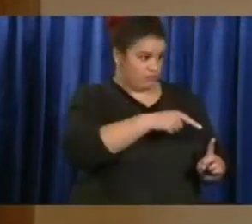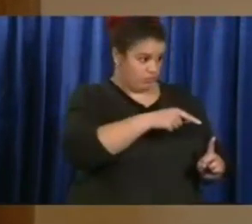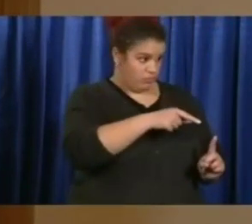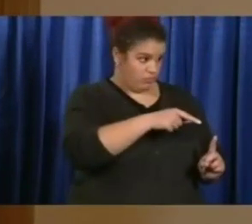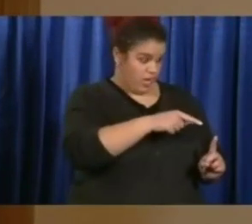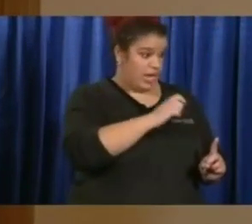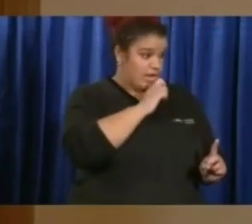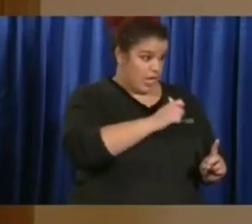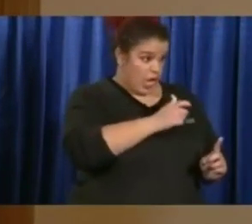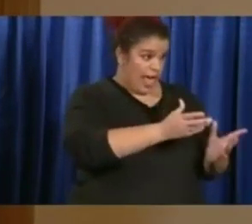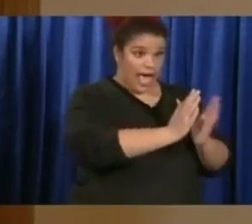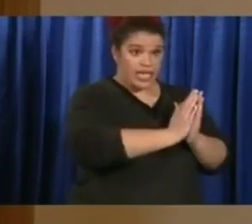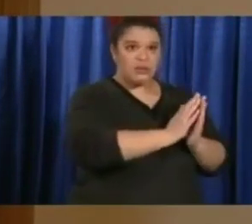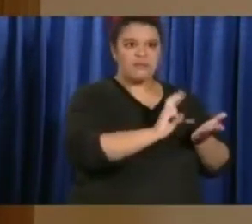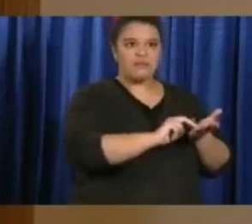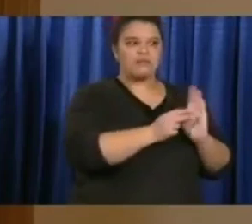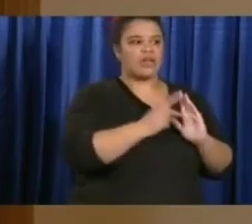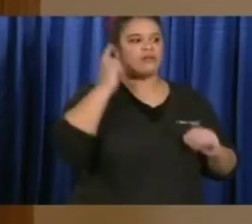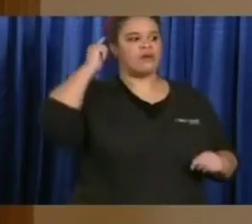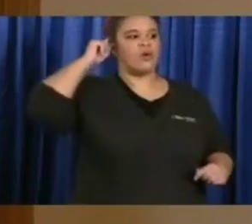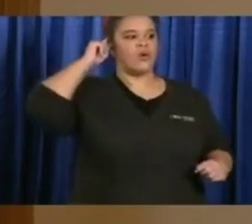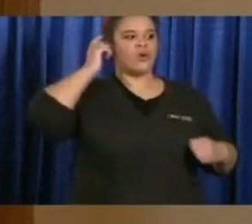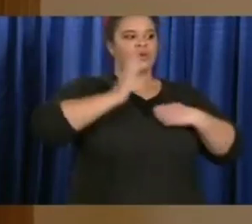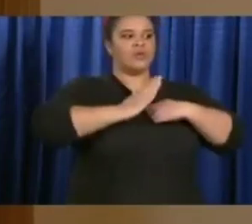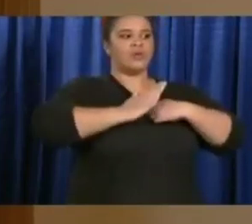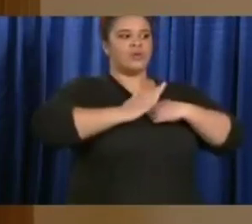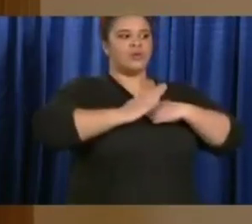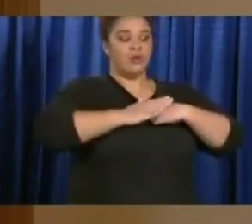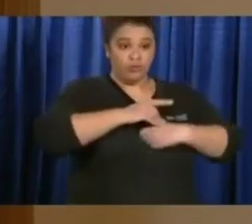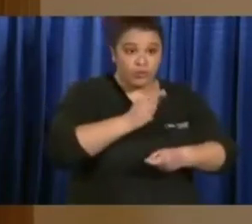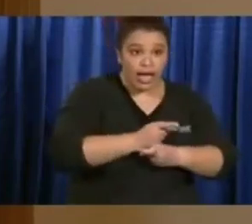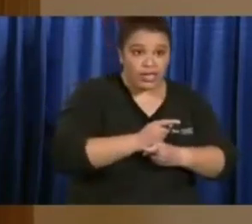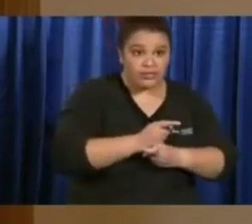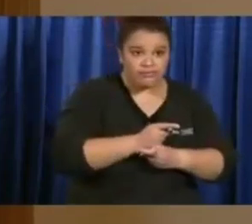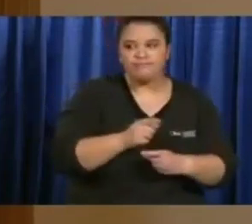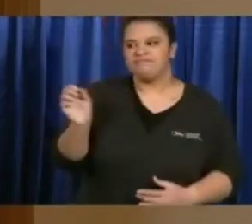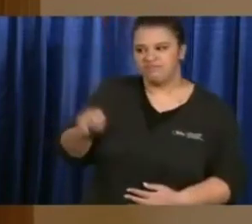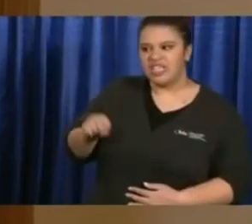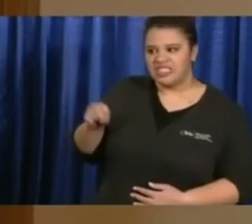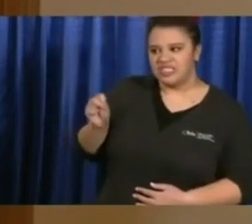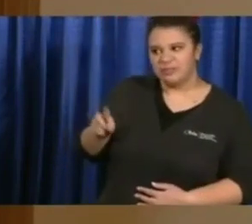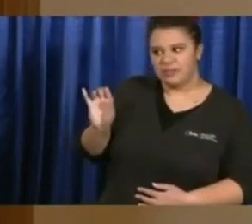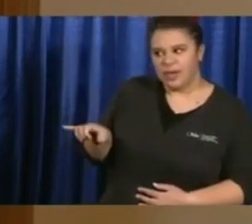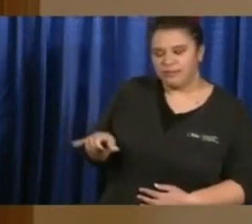there, correct? I think so. That would be the red flag I would use. Absolutely. Thank you. Thank you.